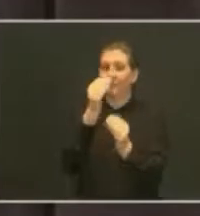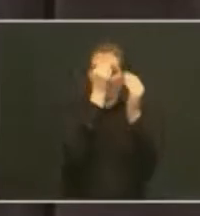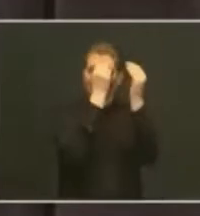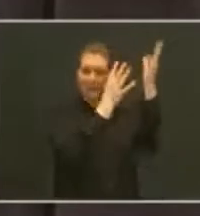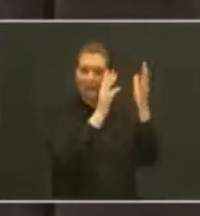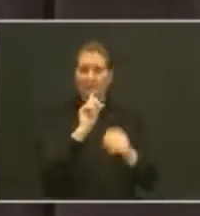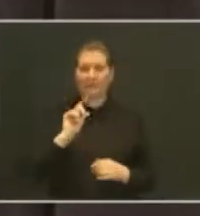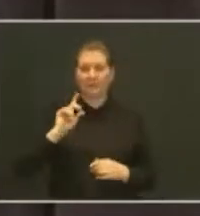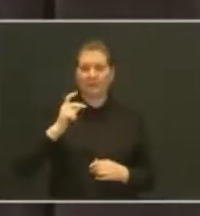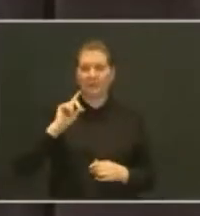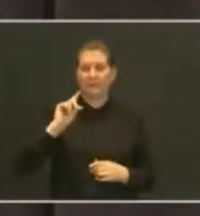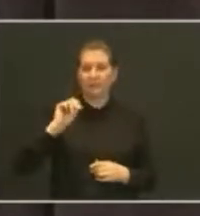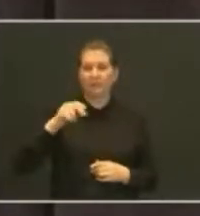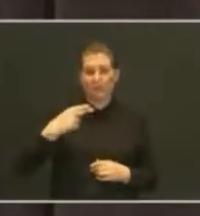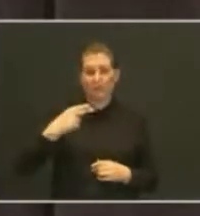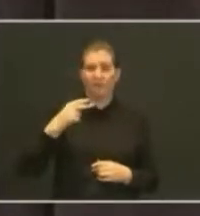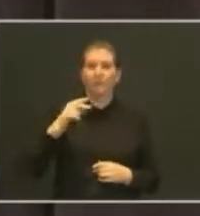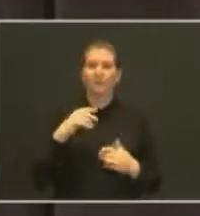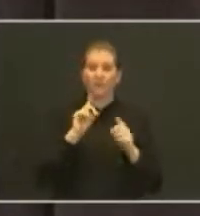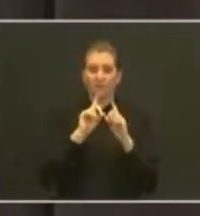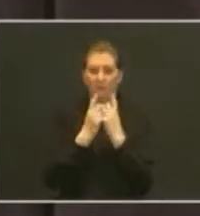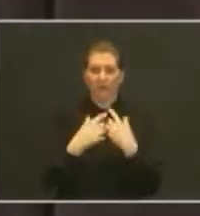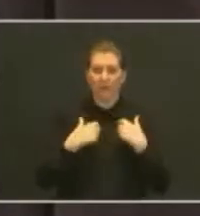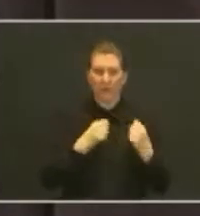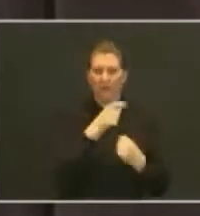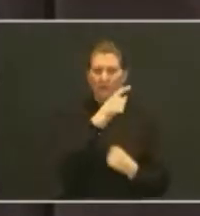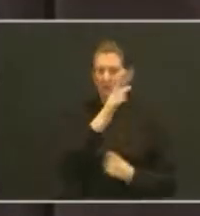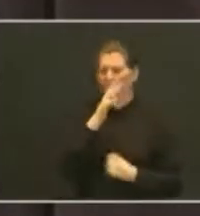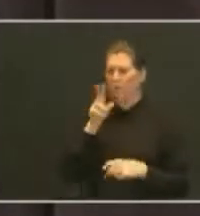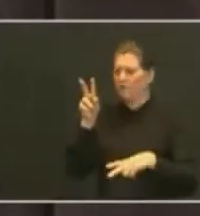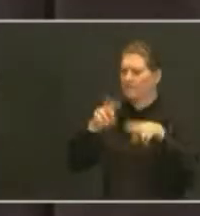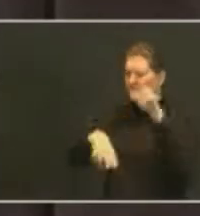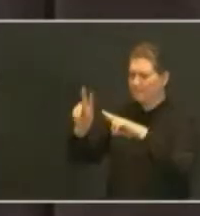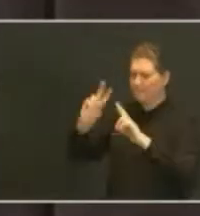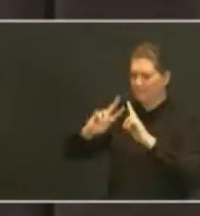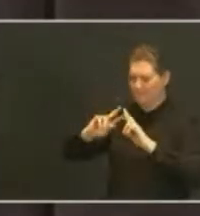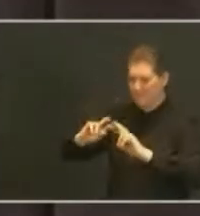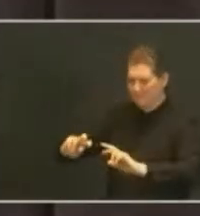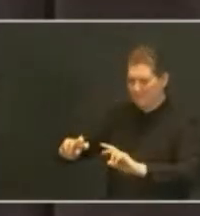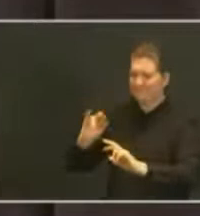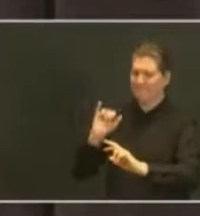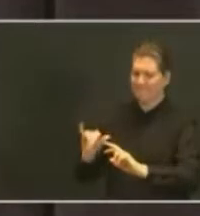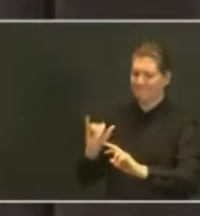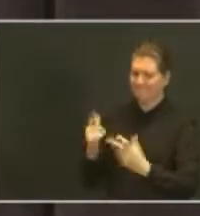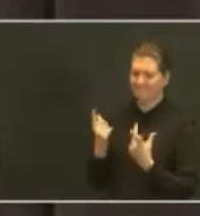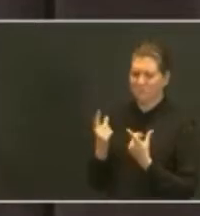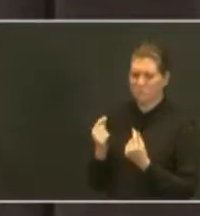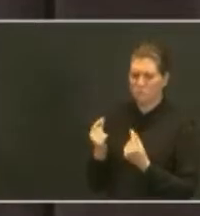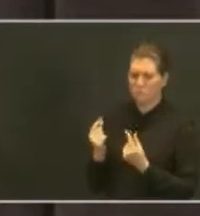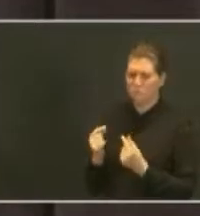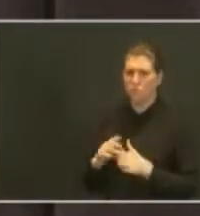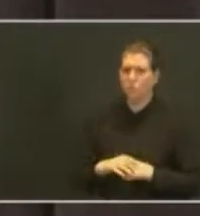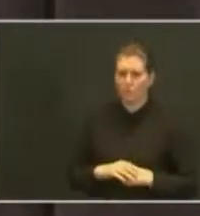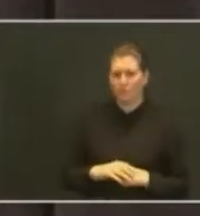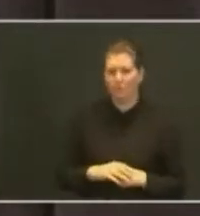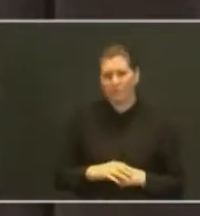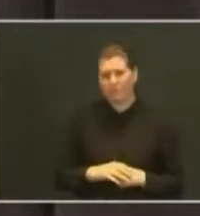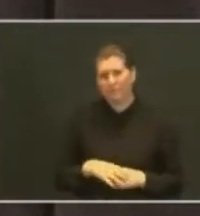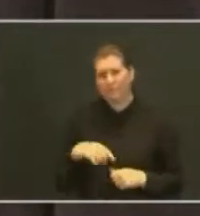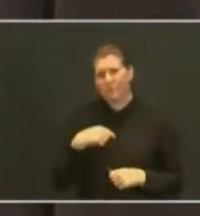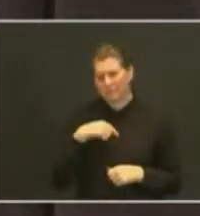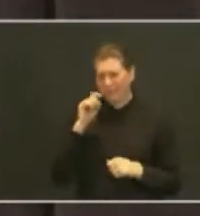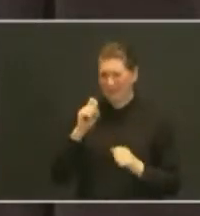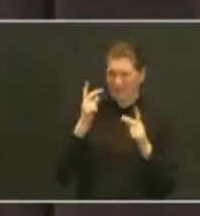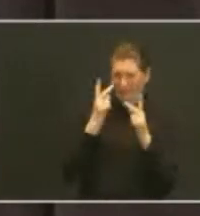that time, our team will consult with the facility on next steps when it comes to visitation. We have